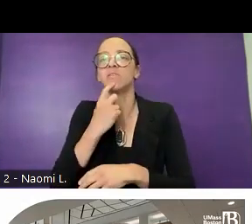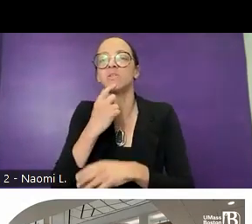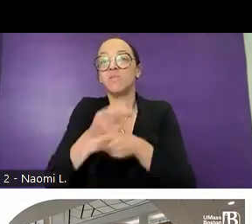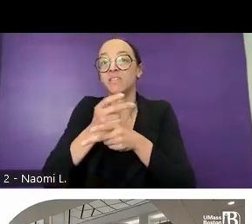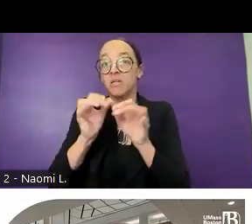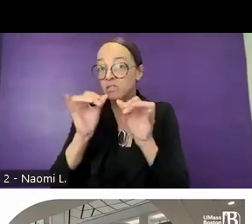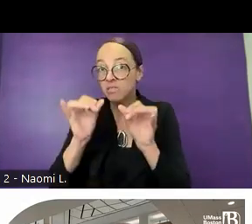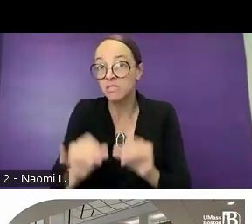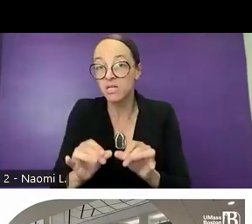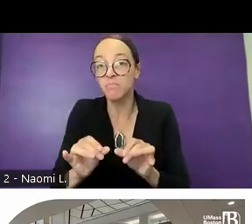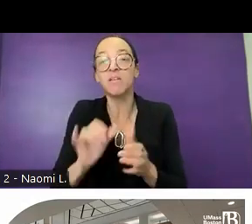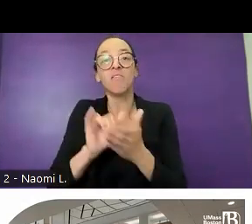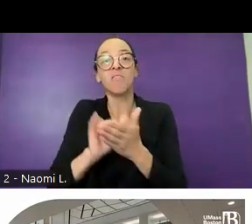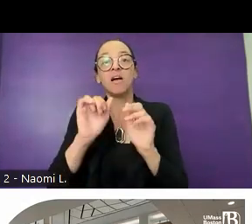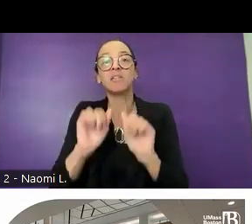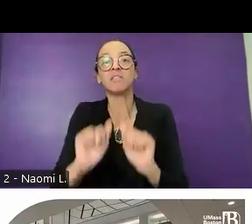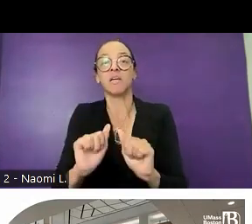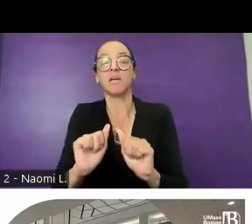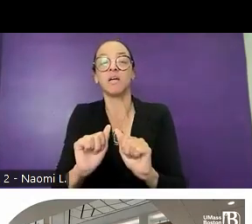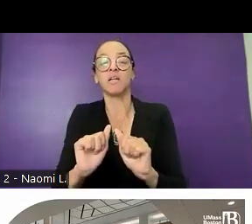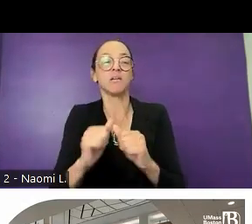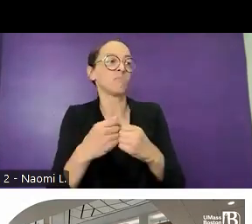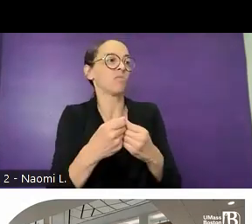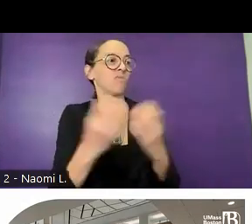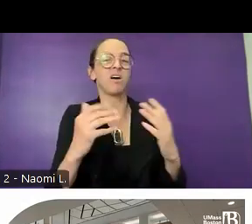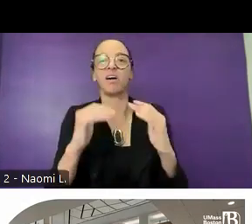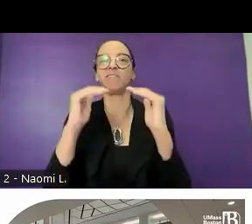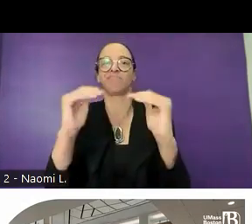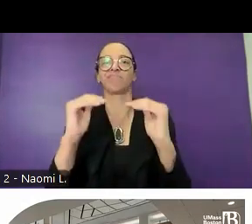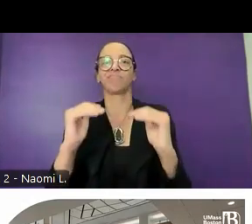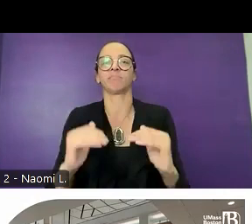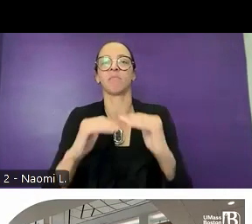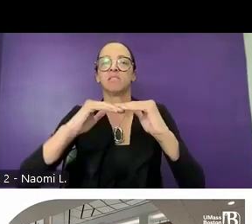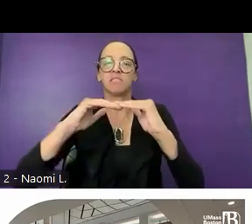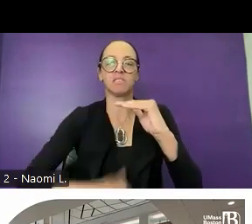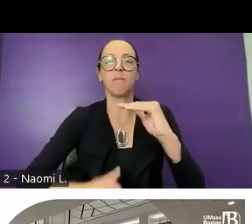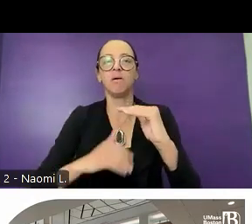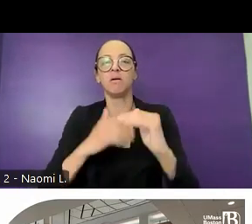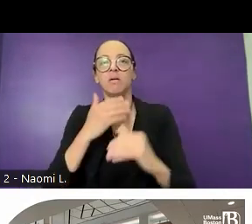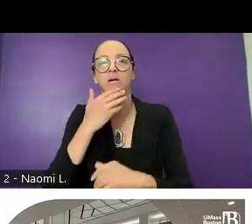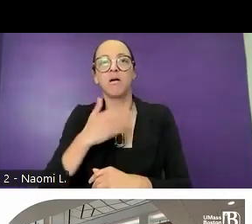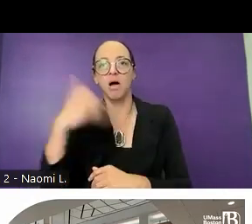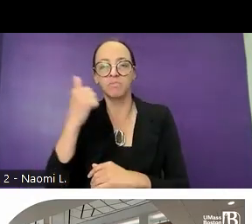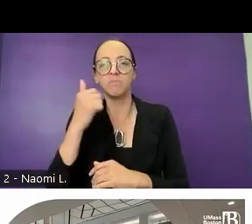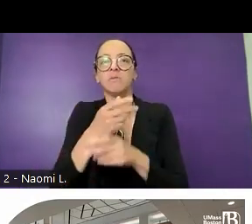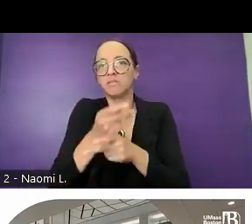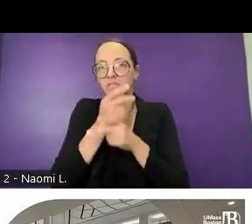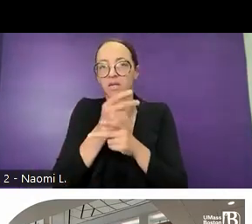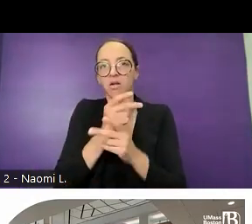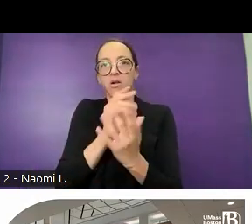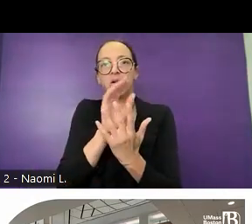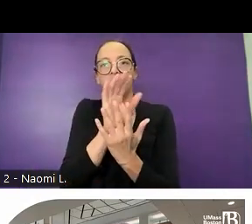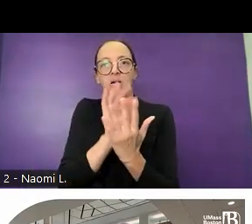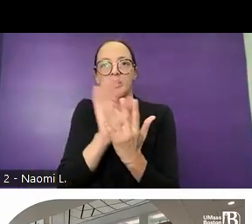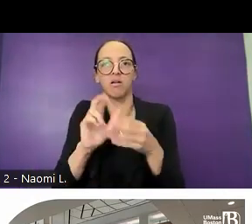only contribute to suboptimal care outcomes, but also increased expenditures for high-cost healthcare services